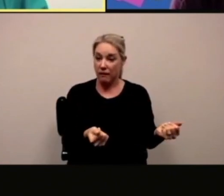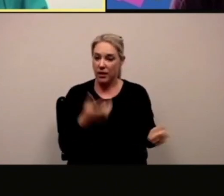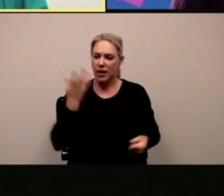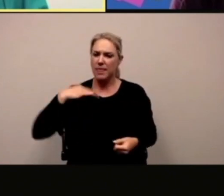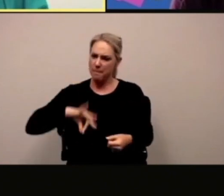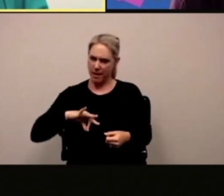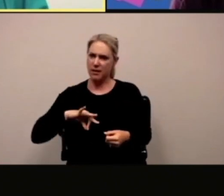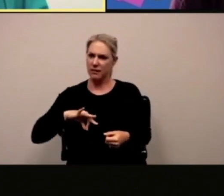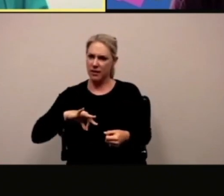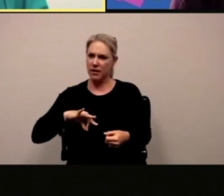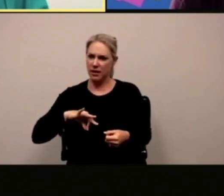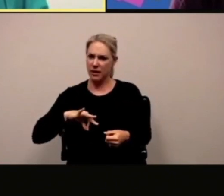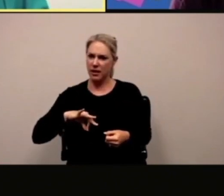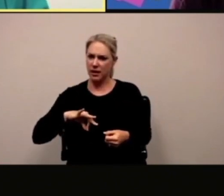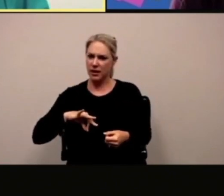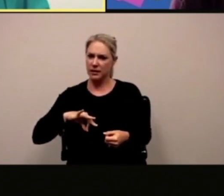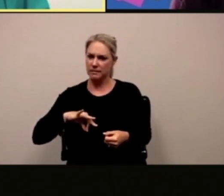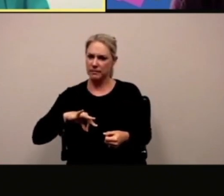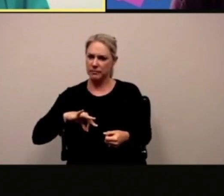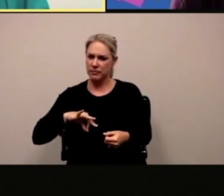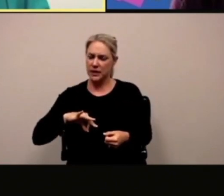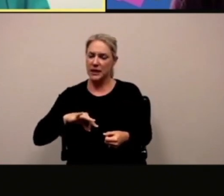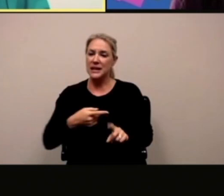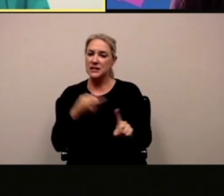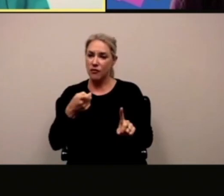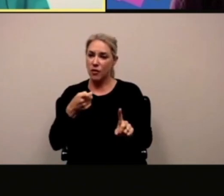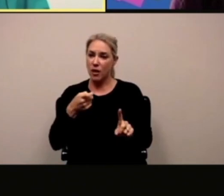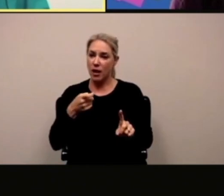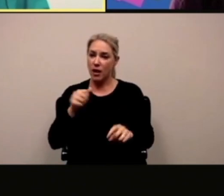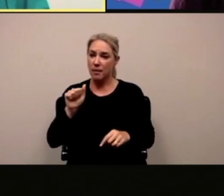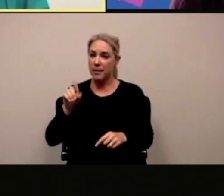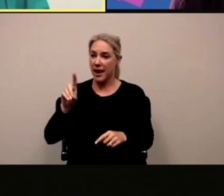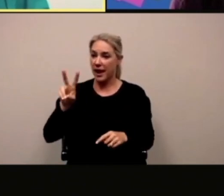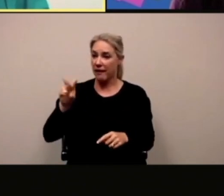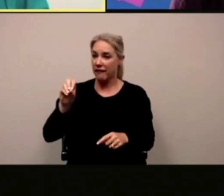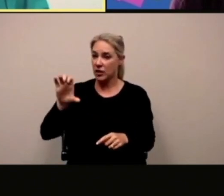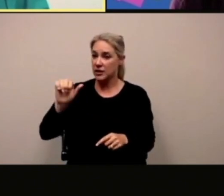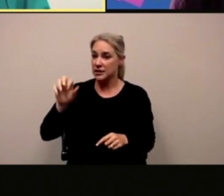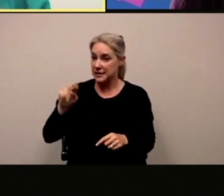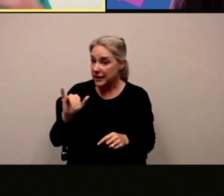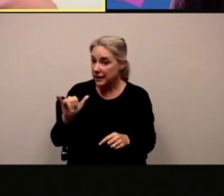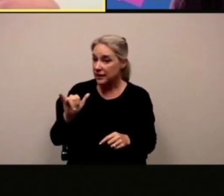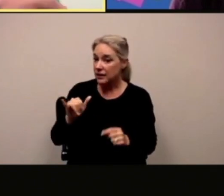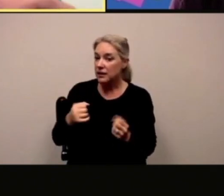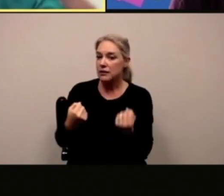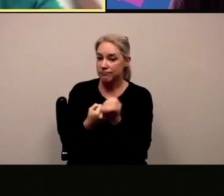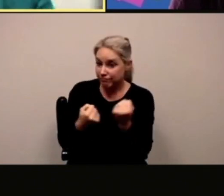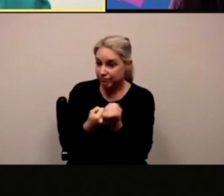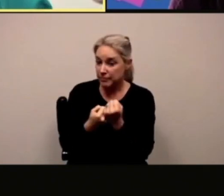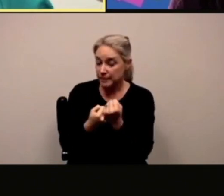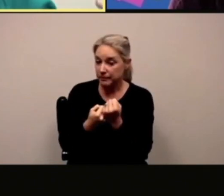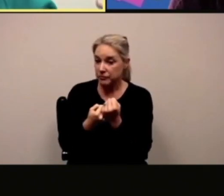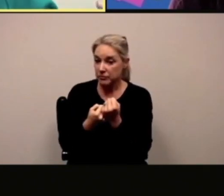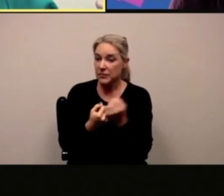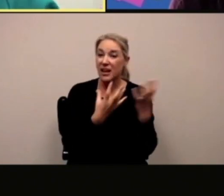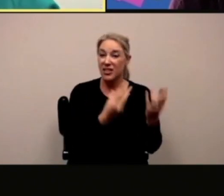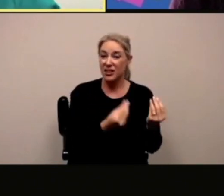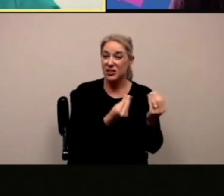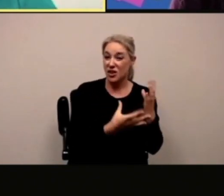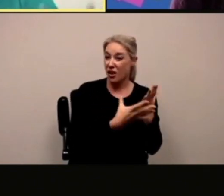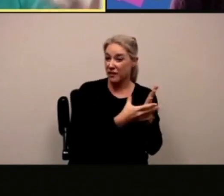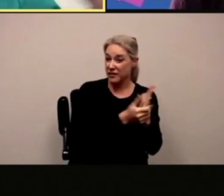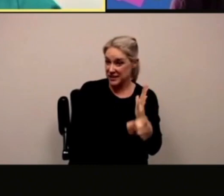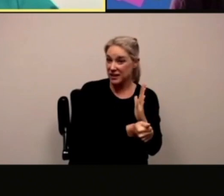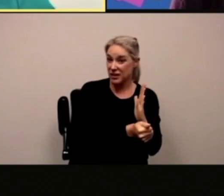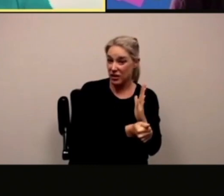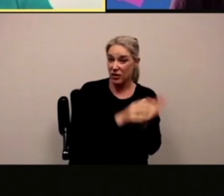that comes from the advocacy and, you know, and understanding that sometimes problem solving, you know, again, one of the soft skills they learn from coding is that